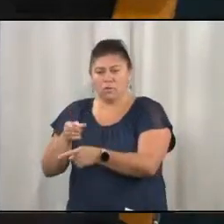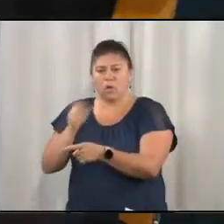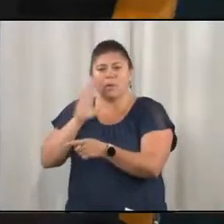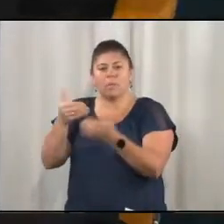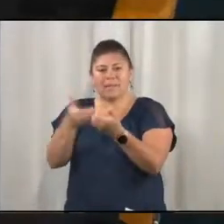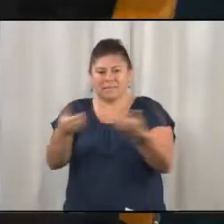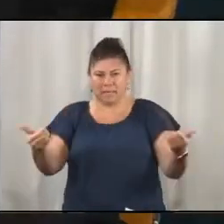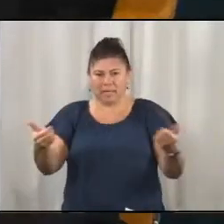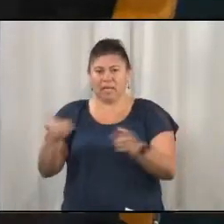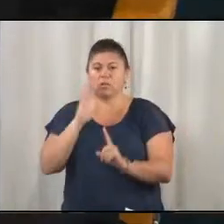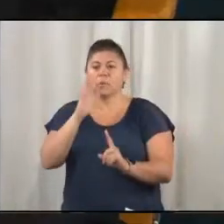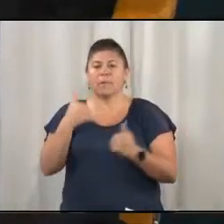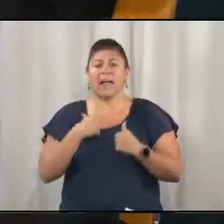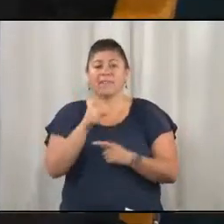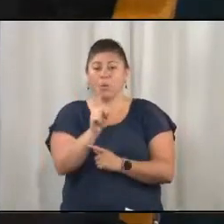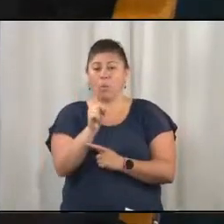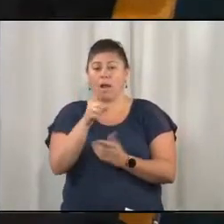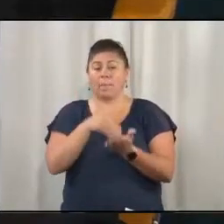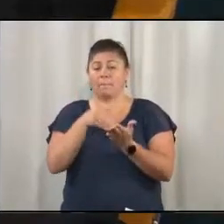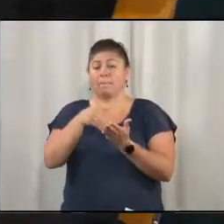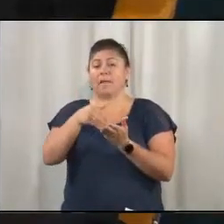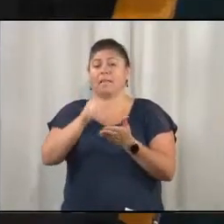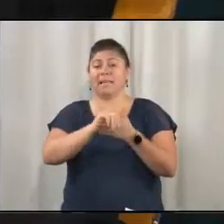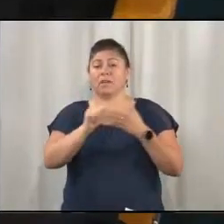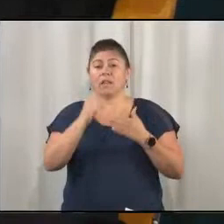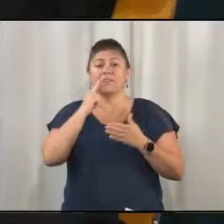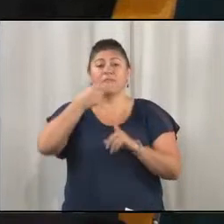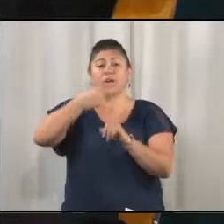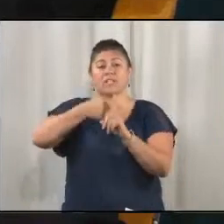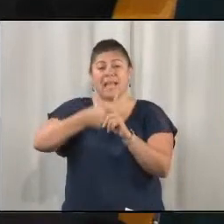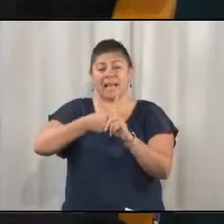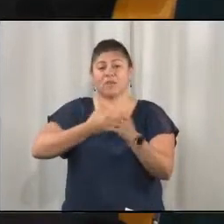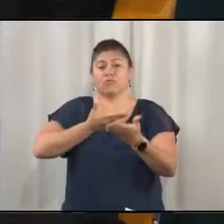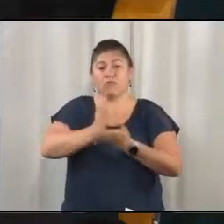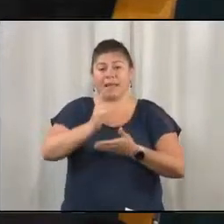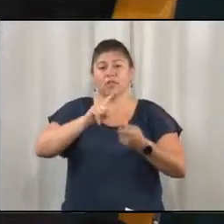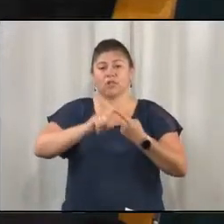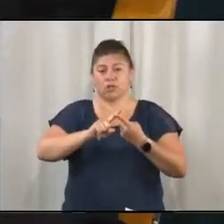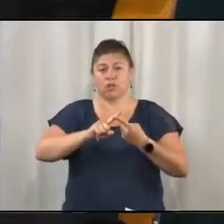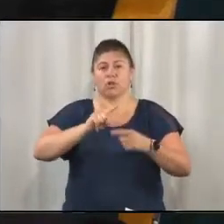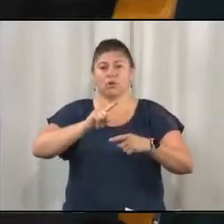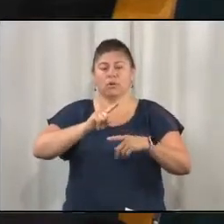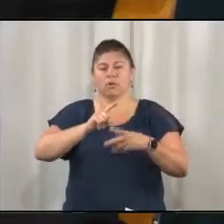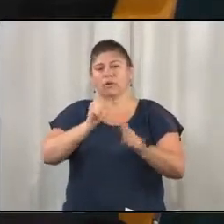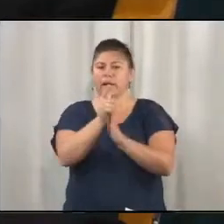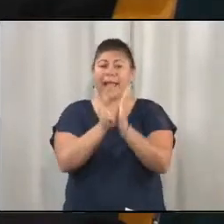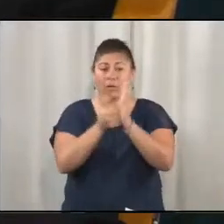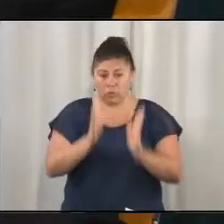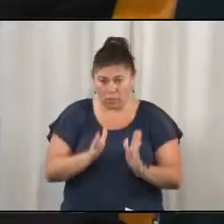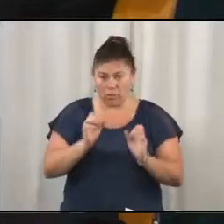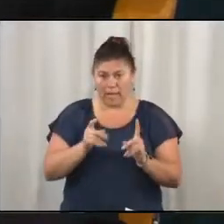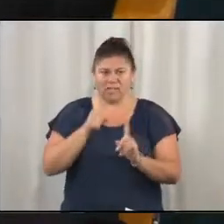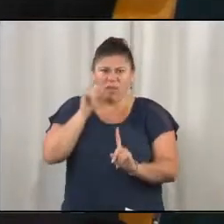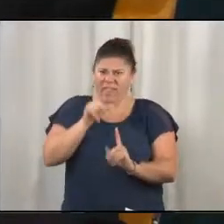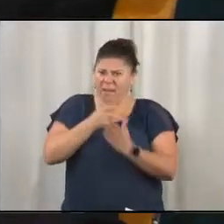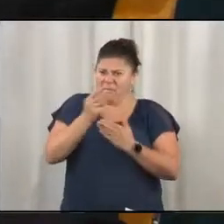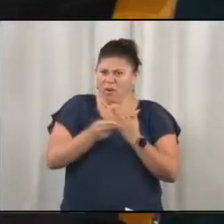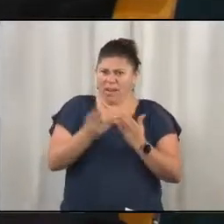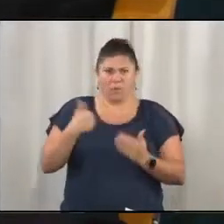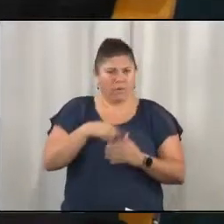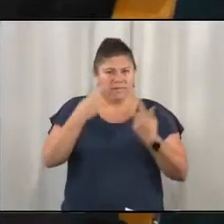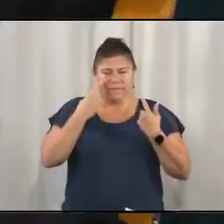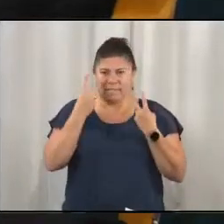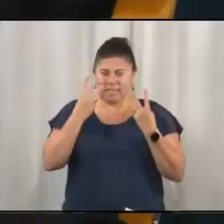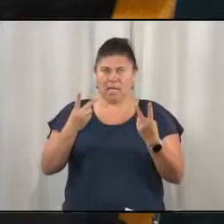$1 million for Tenant Right to Counsel, which is a program that we've seen great success with since the